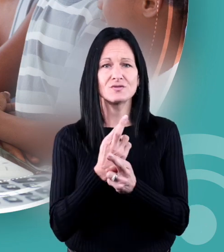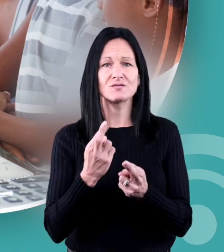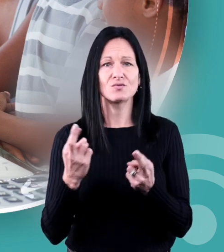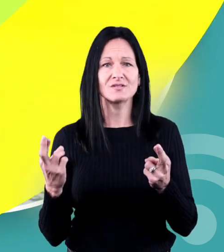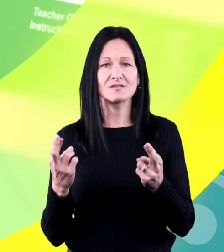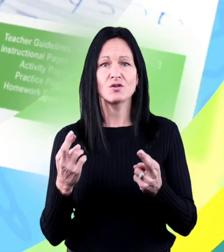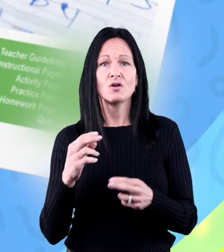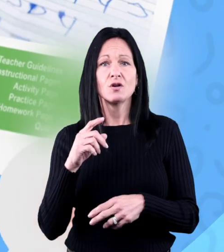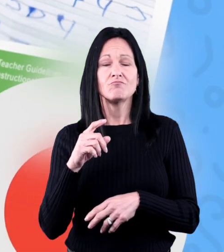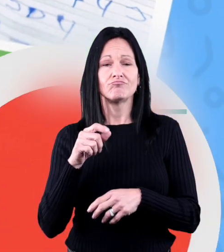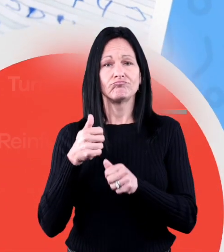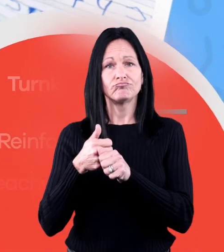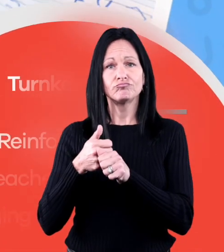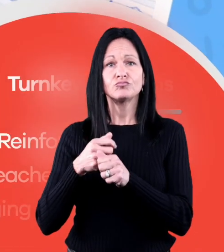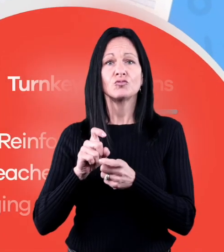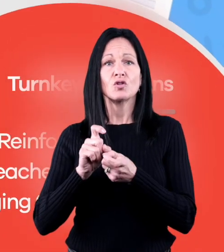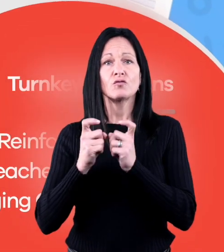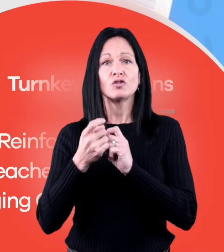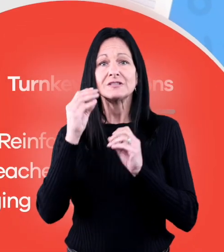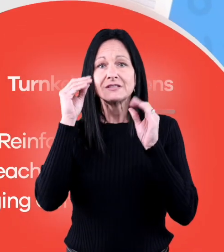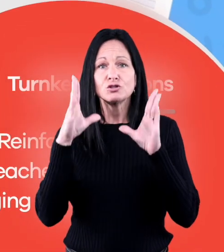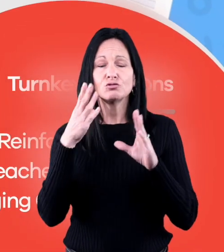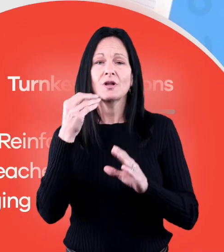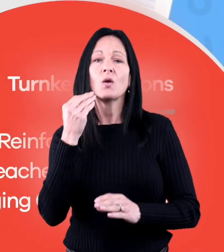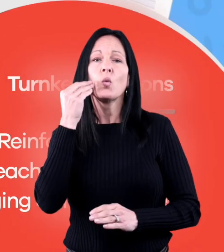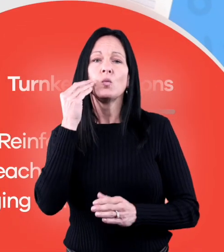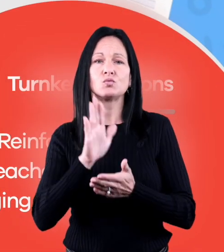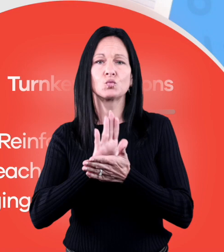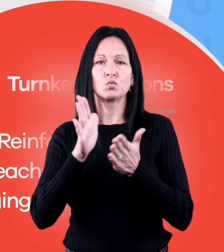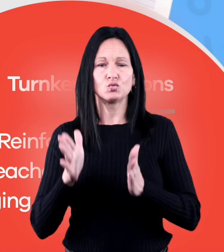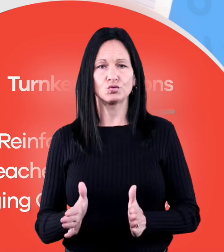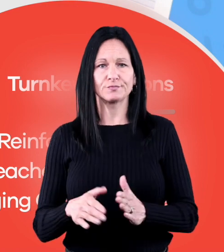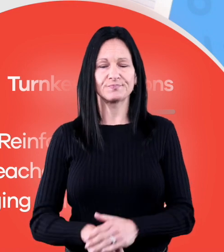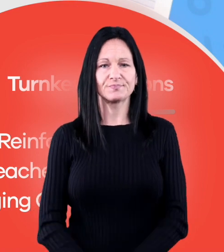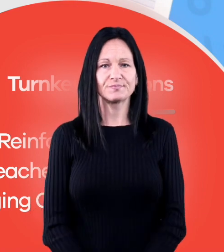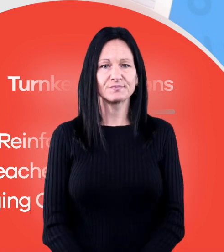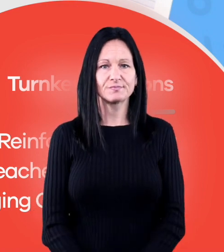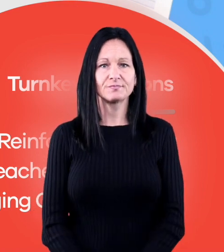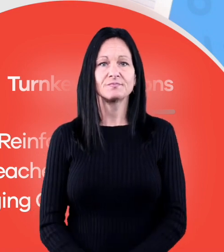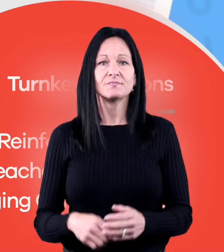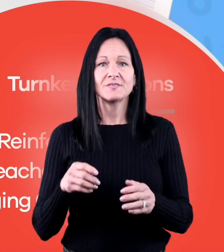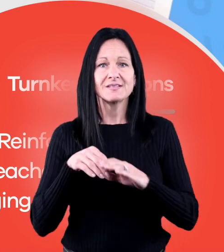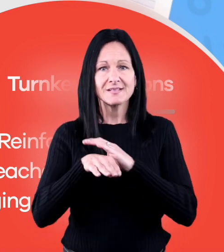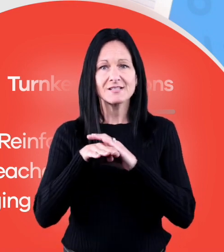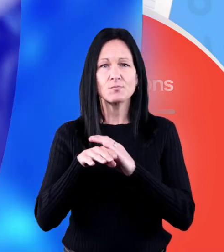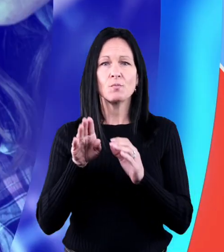free resources and turnkey solutions for teachers and homeschoolers.